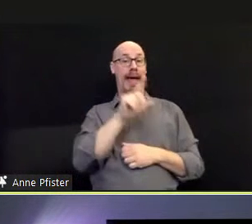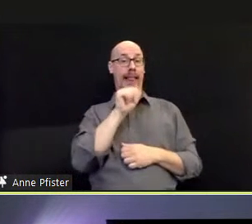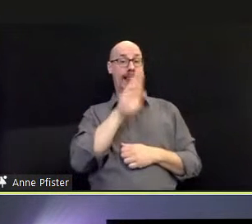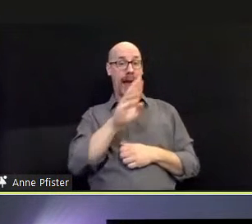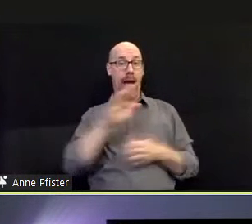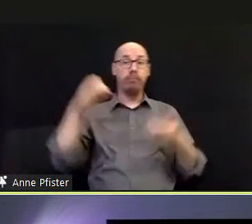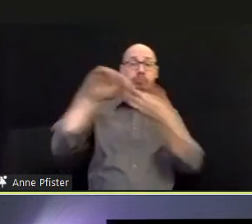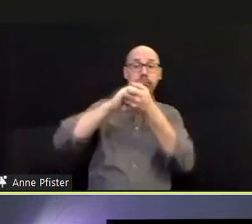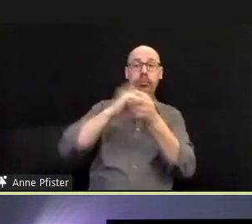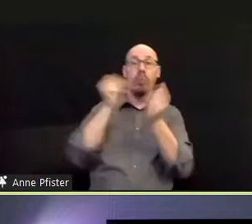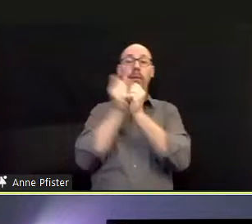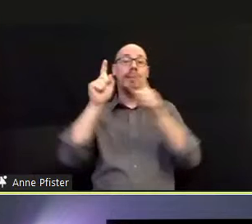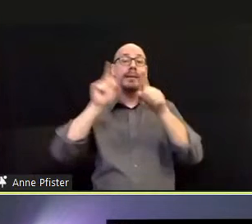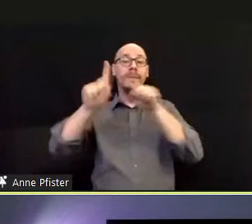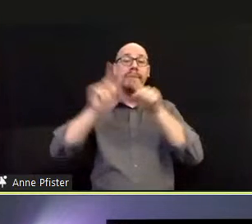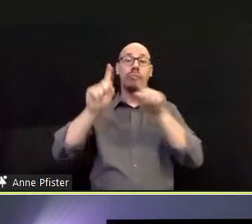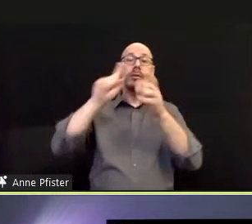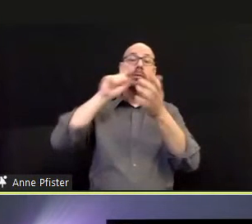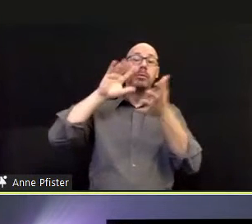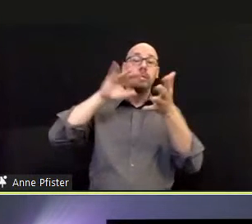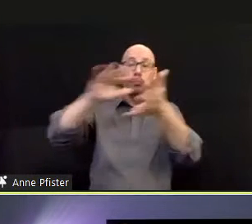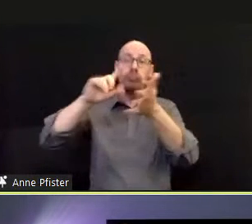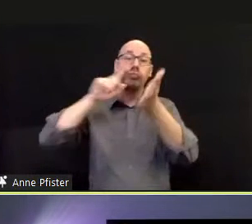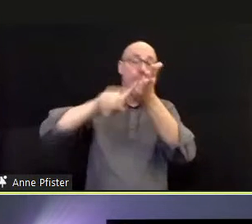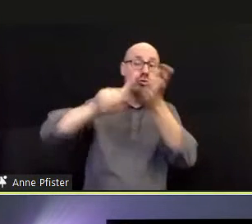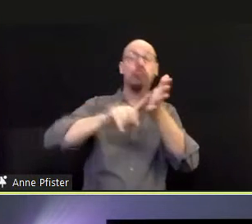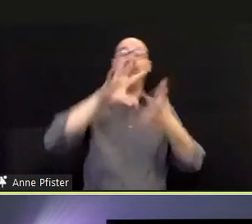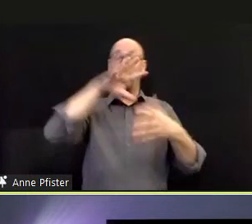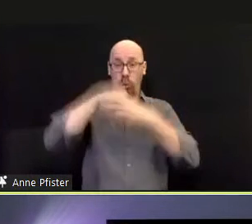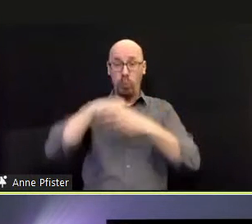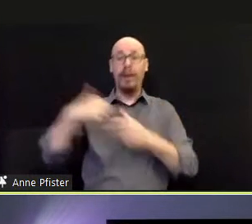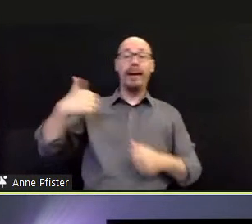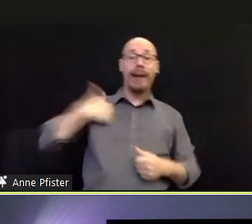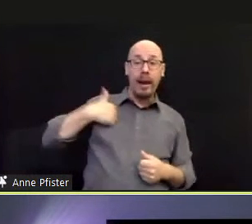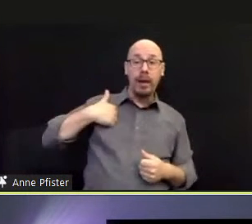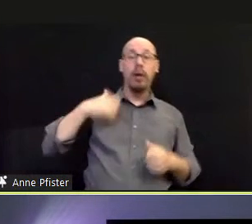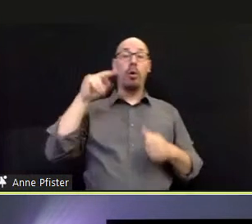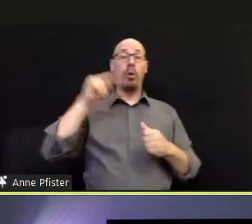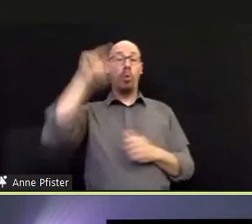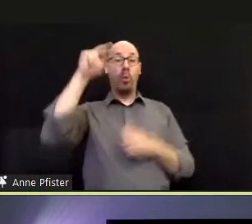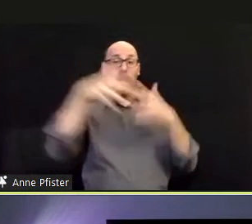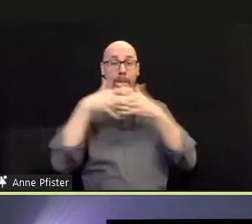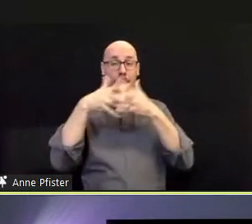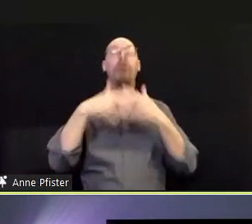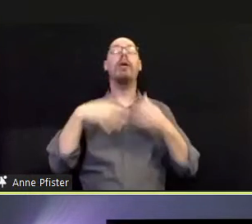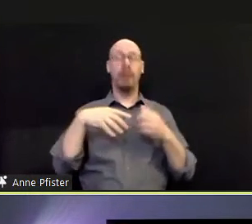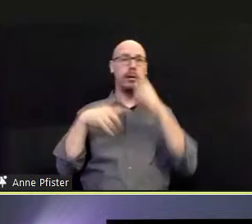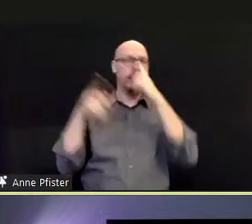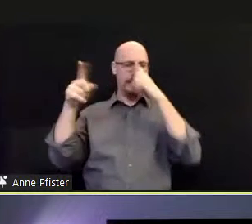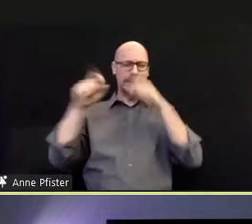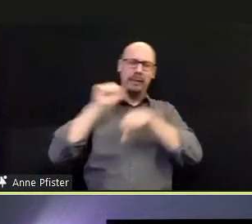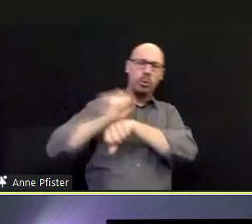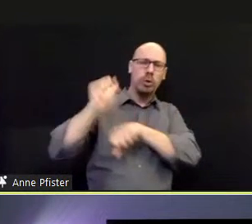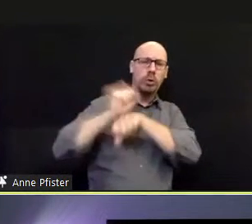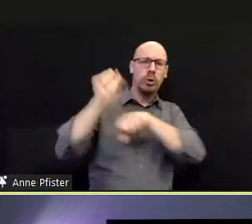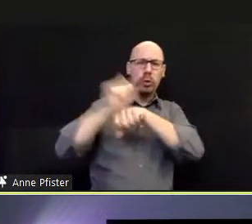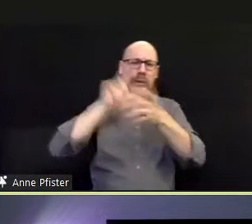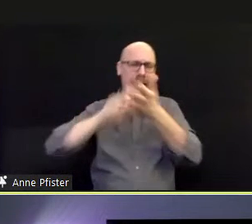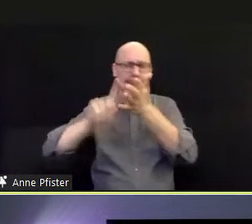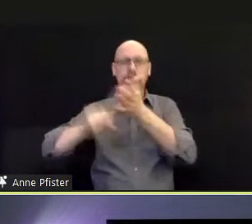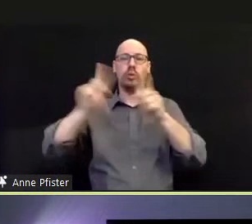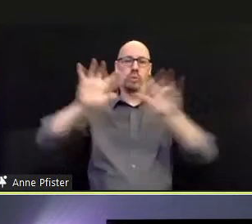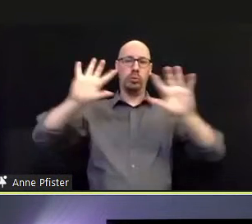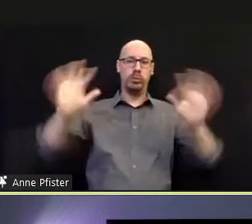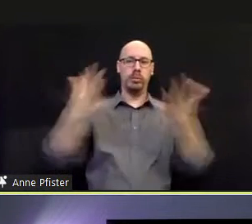with scholars, including many Canadian and North American scholars, they have worked for over the years to promote